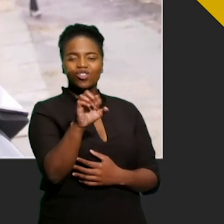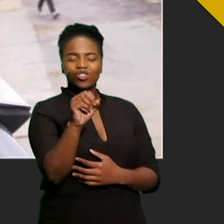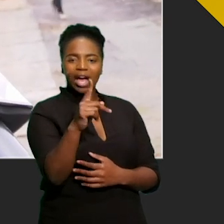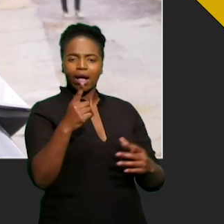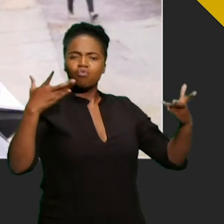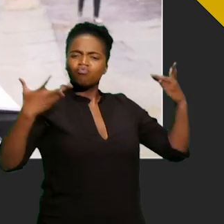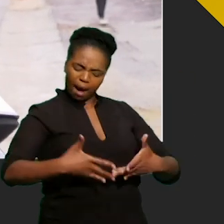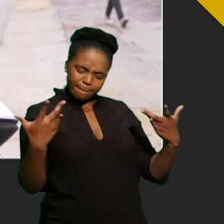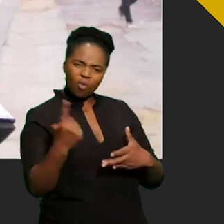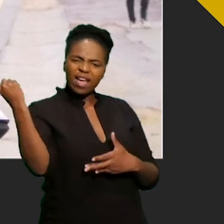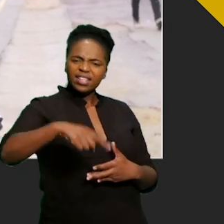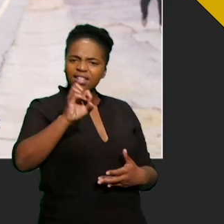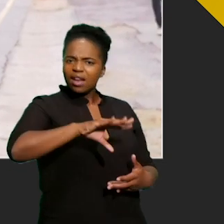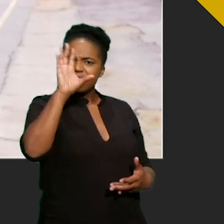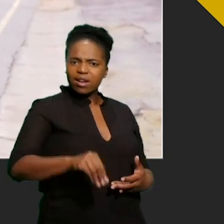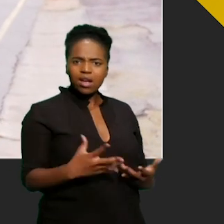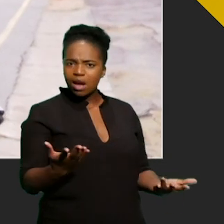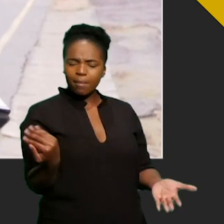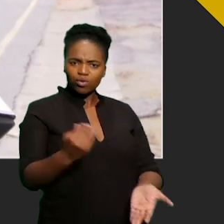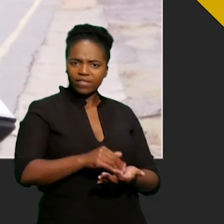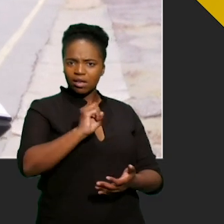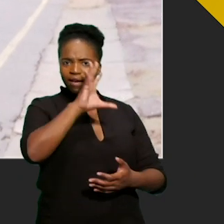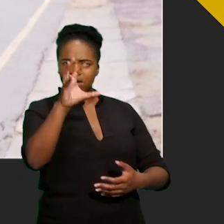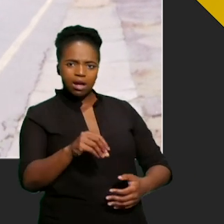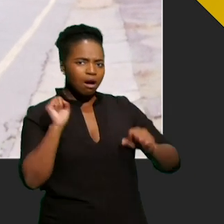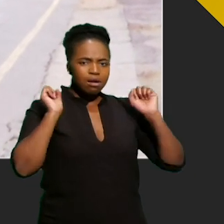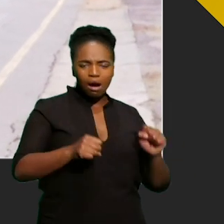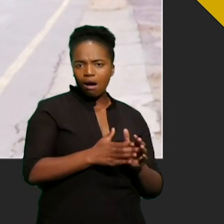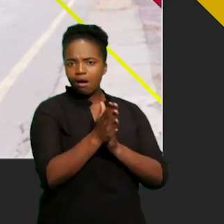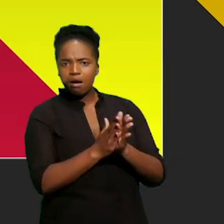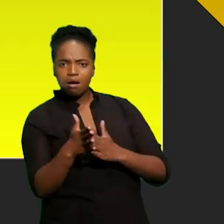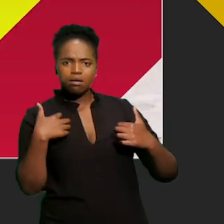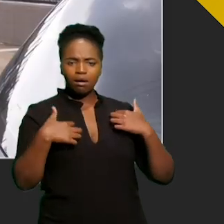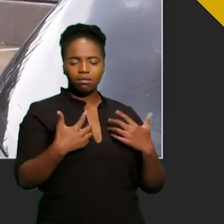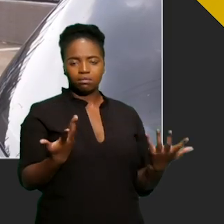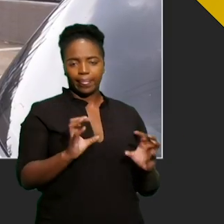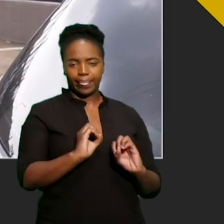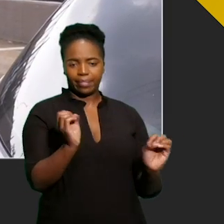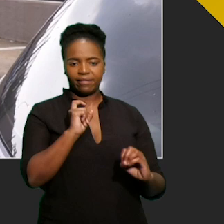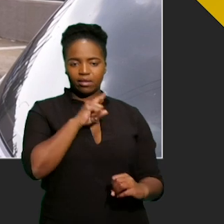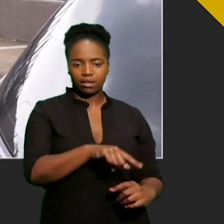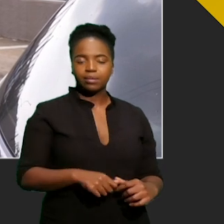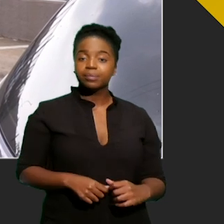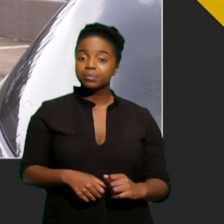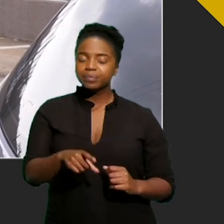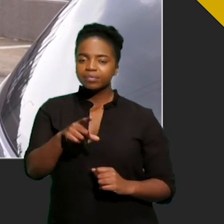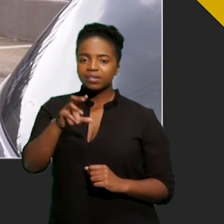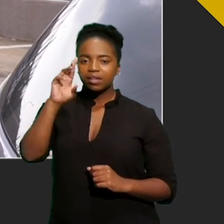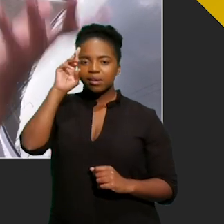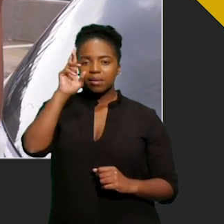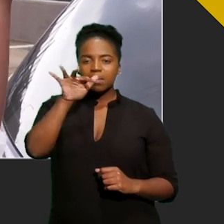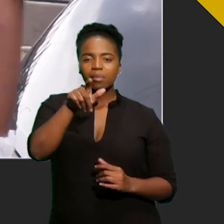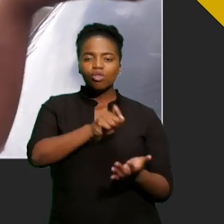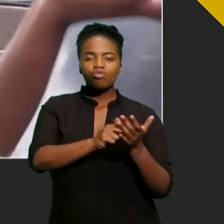the person. Drake is coming to SA, these people are coming to SA, her is coming to SA, but it was fake. It was about when people